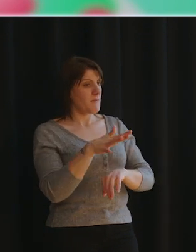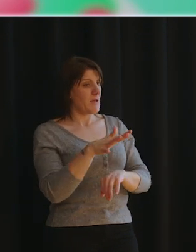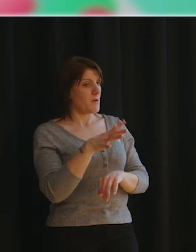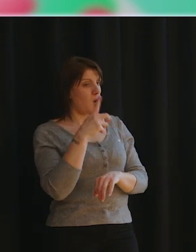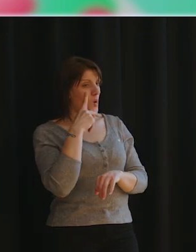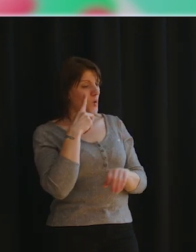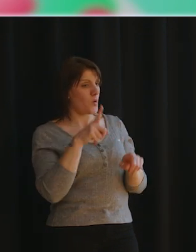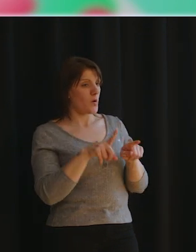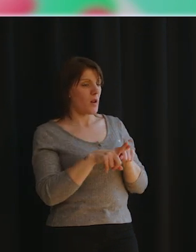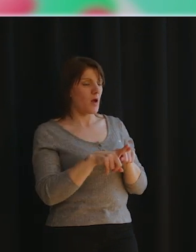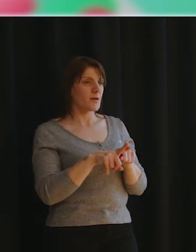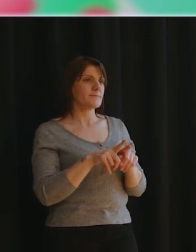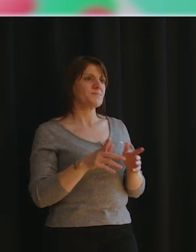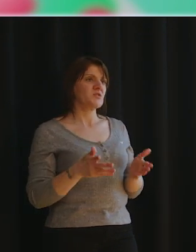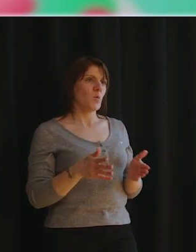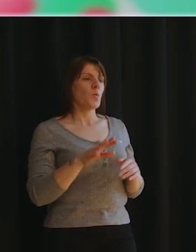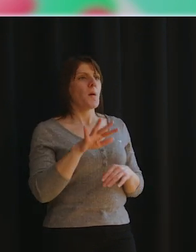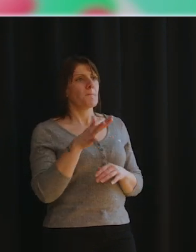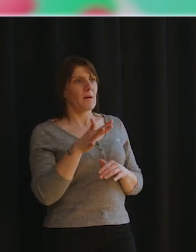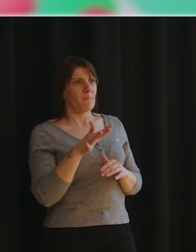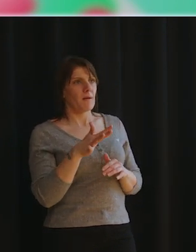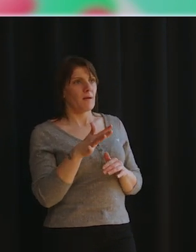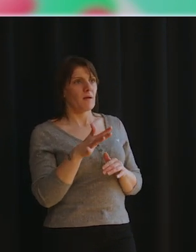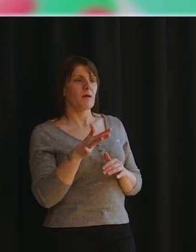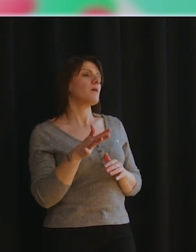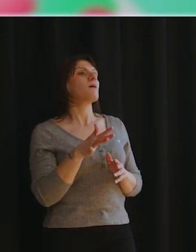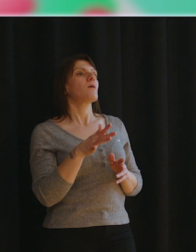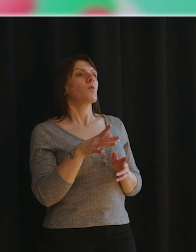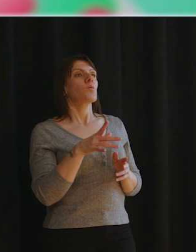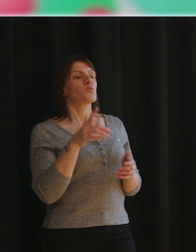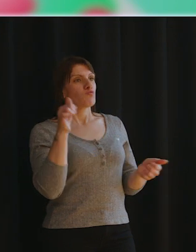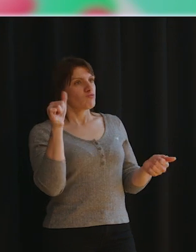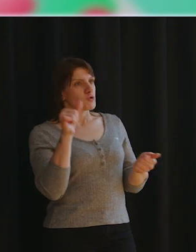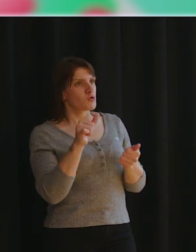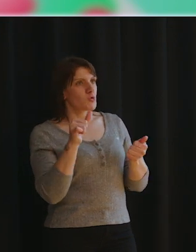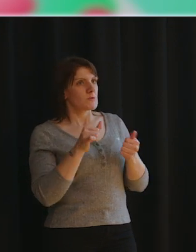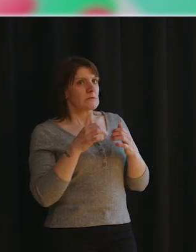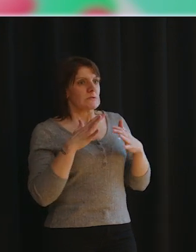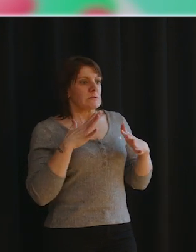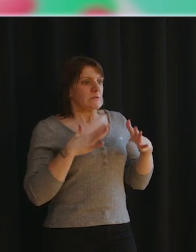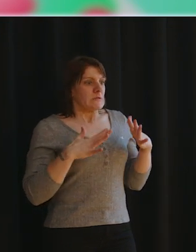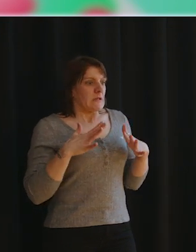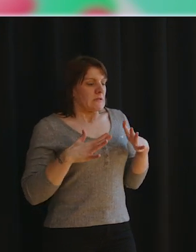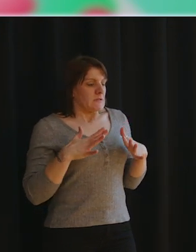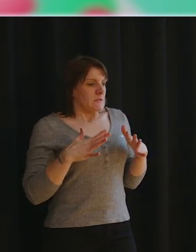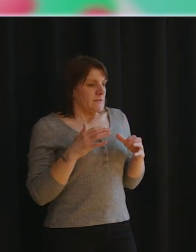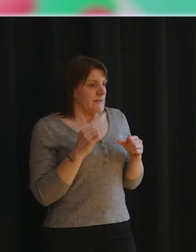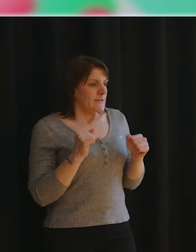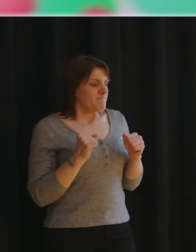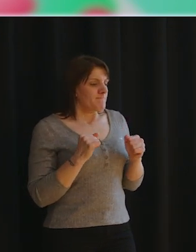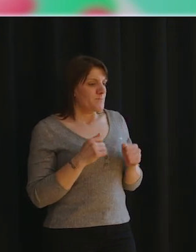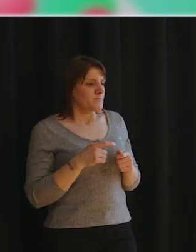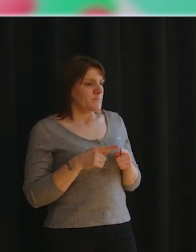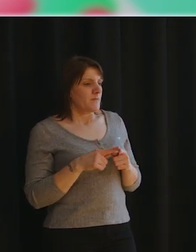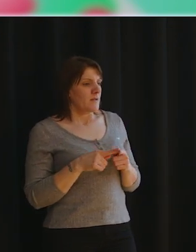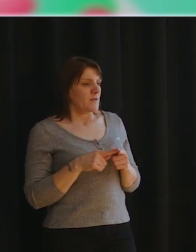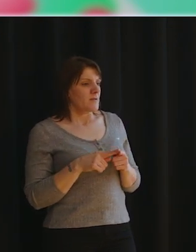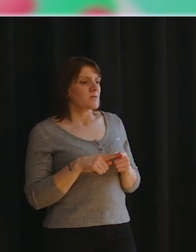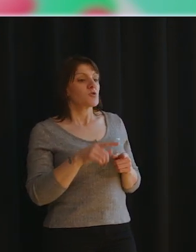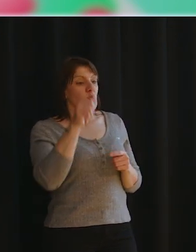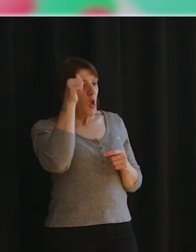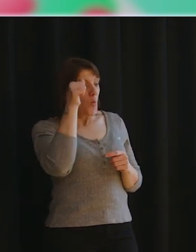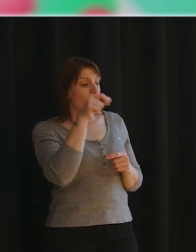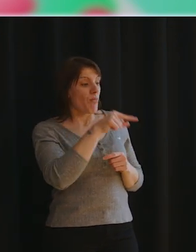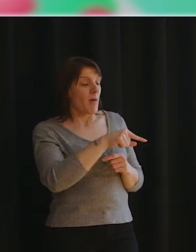It might be that, okay, to reduce anxiety, we know that, and this is where knowing the person